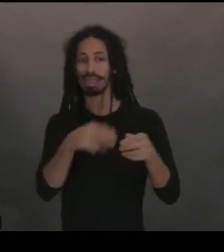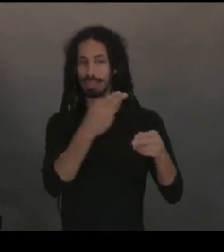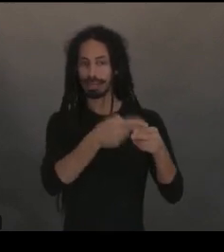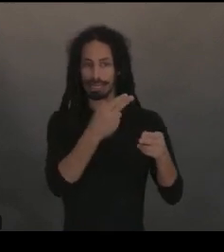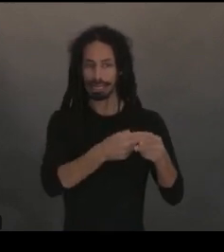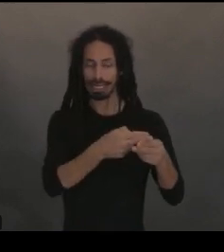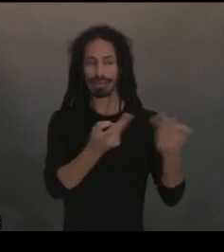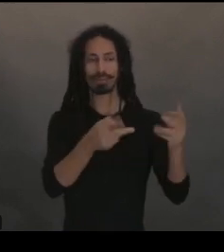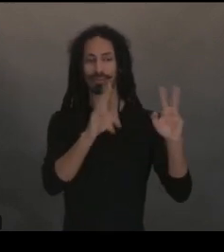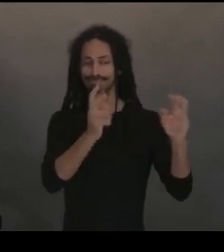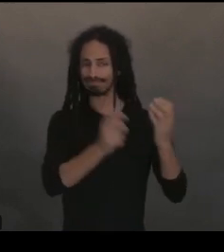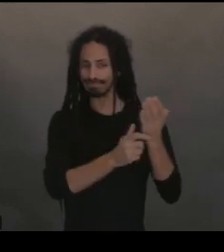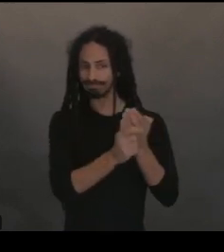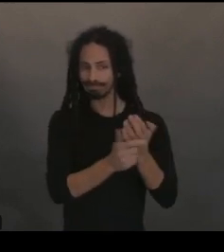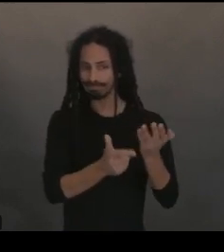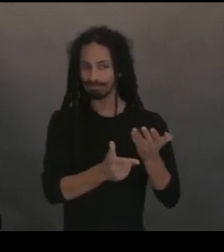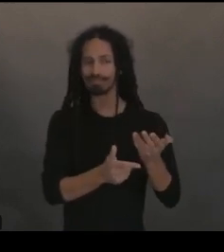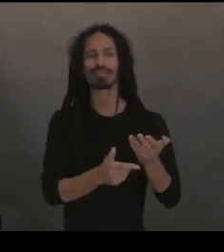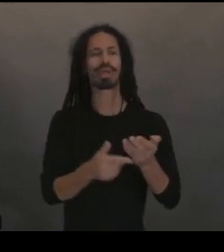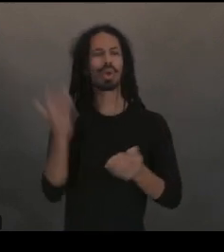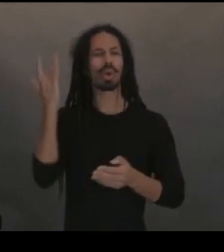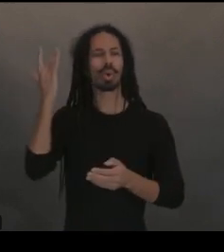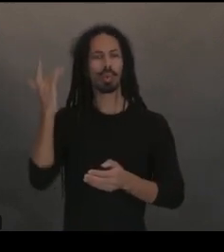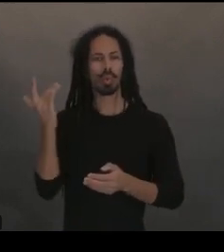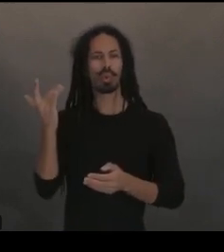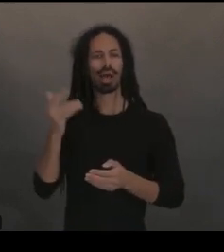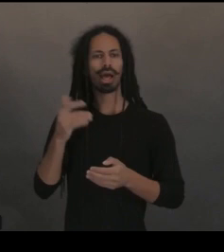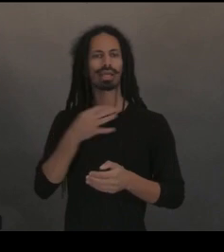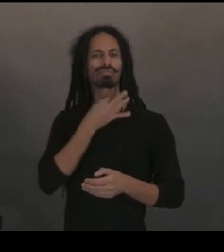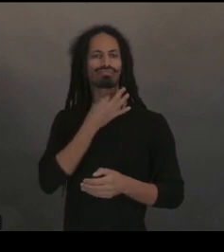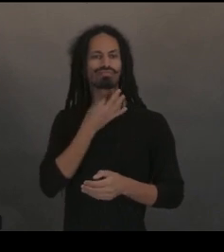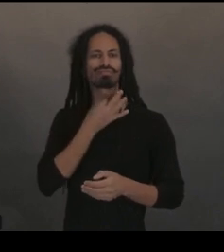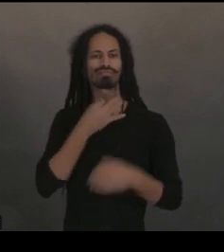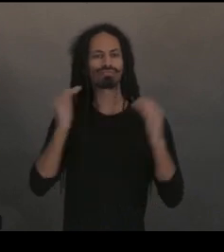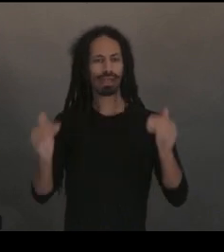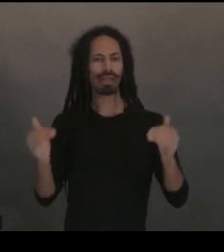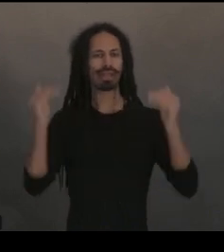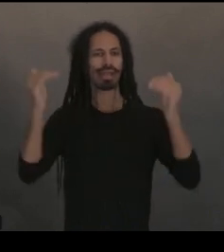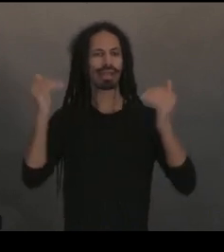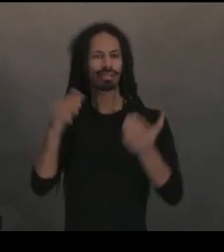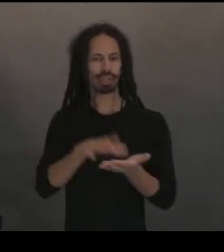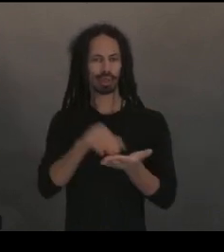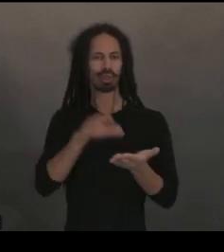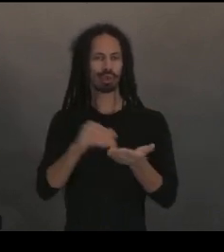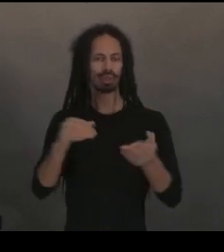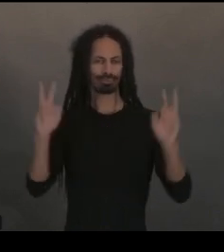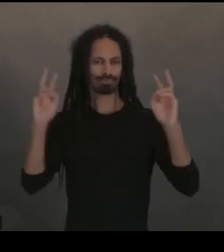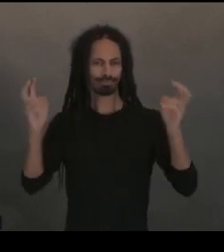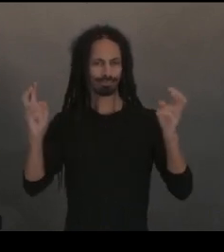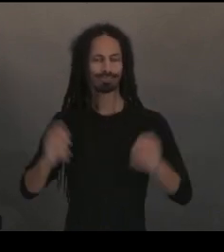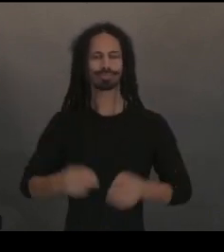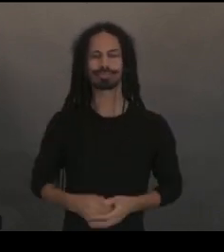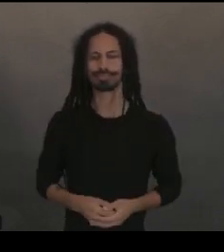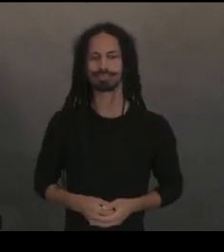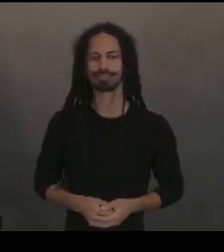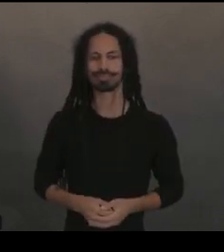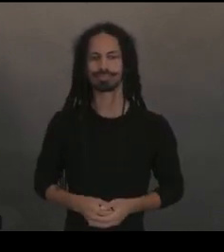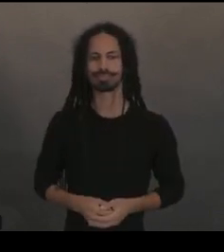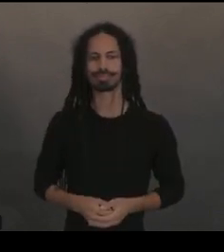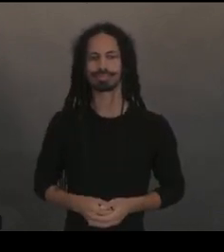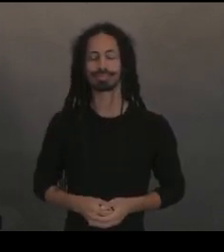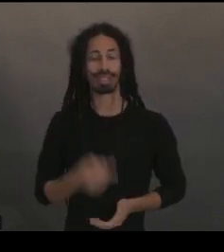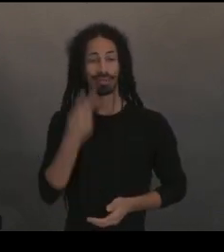article is Why Curiosity Enhances Learning. So if we look at the